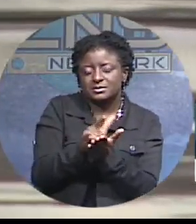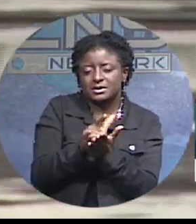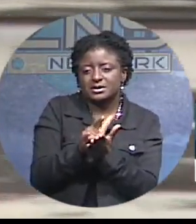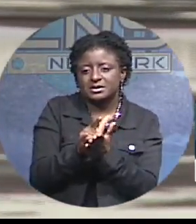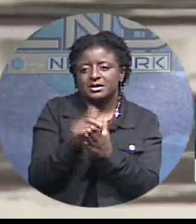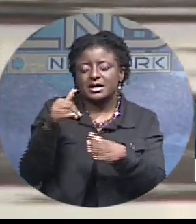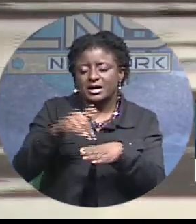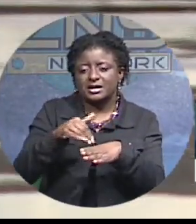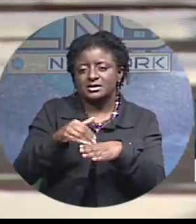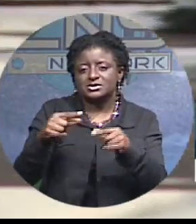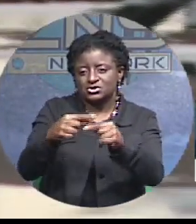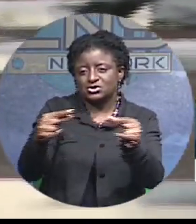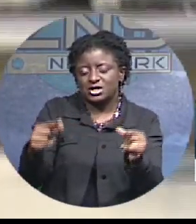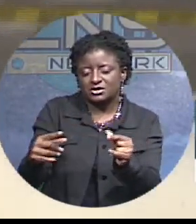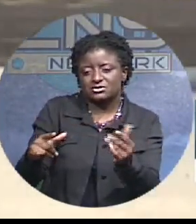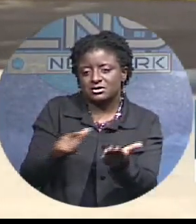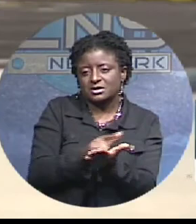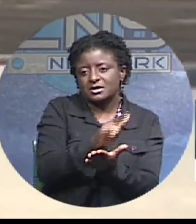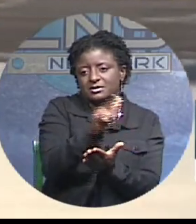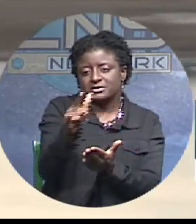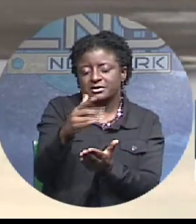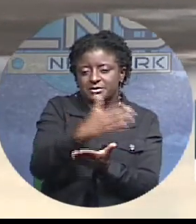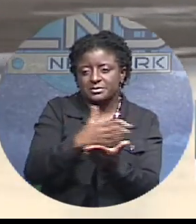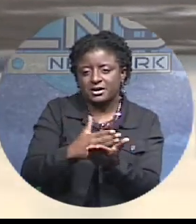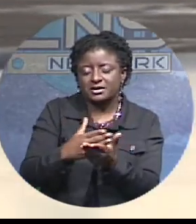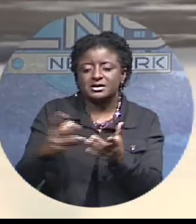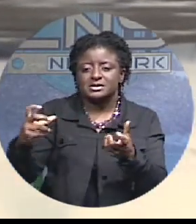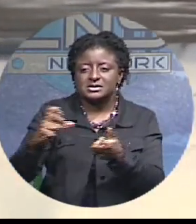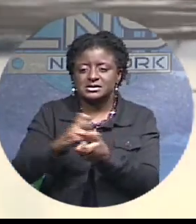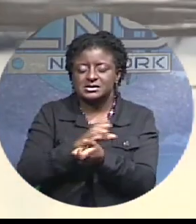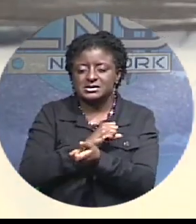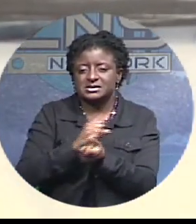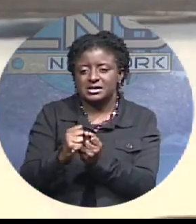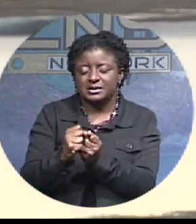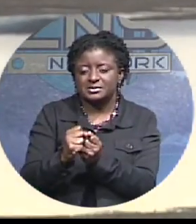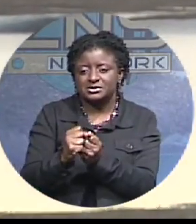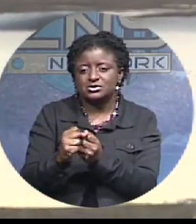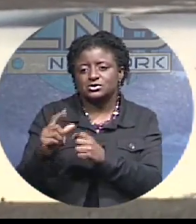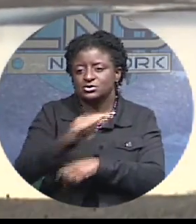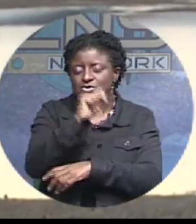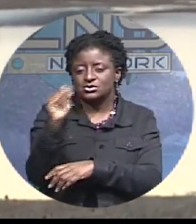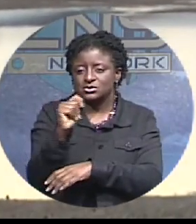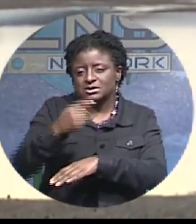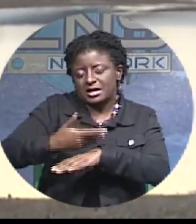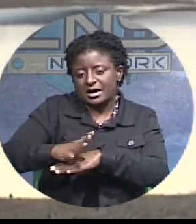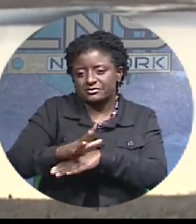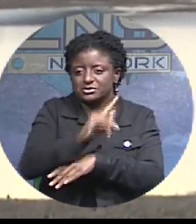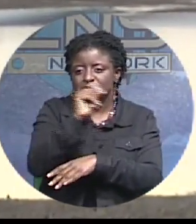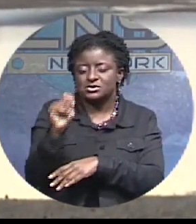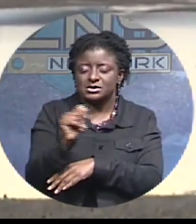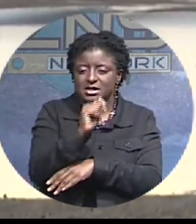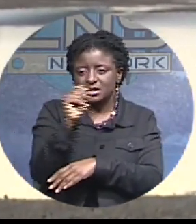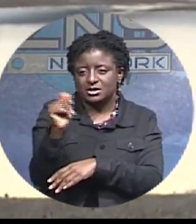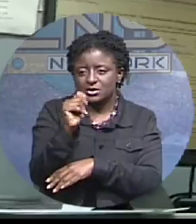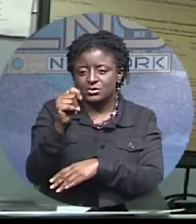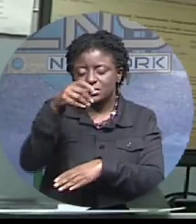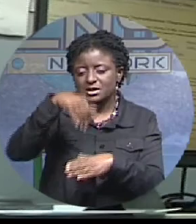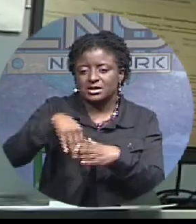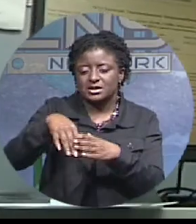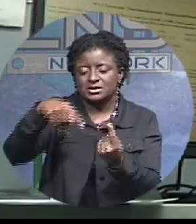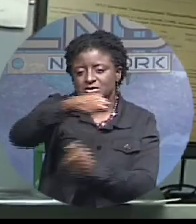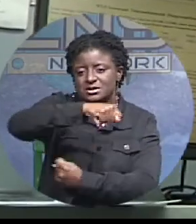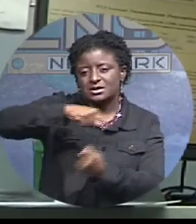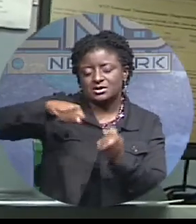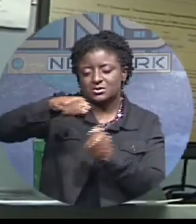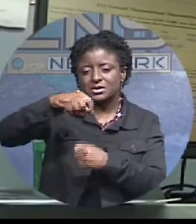section of the airport were damaged Tuesday after a tornado touched down in the area around 2:39 p.m. Chief